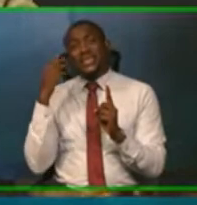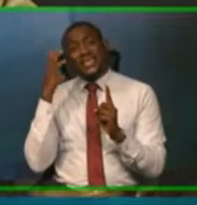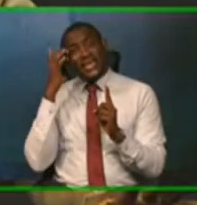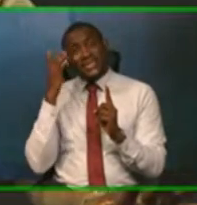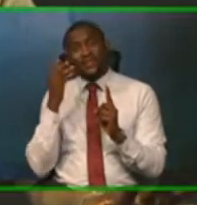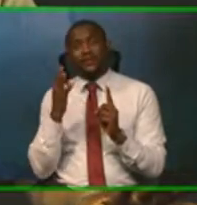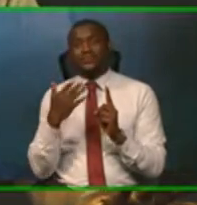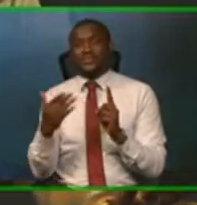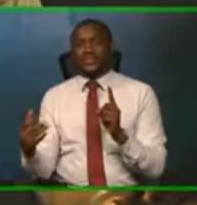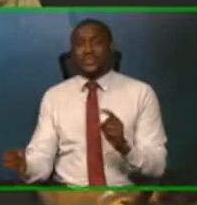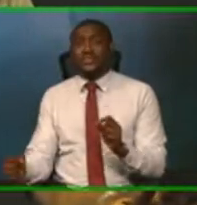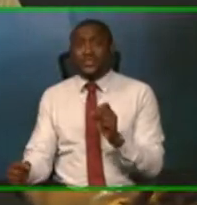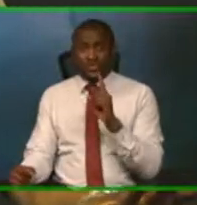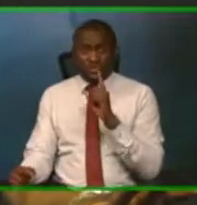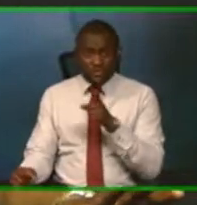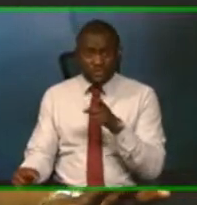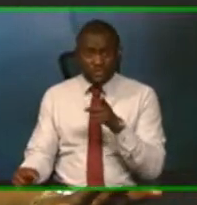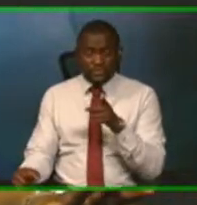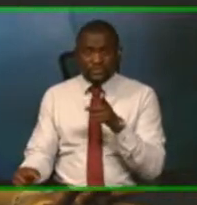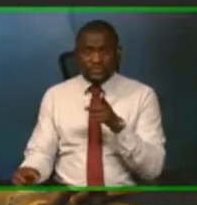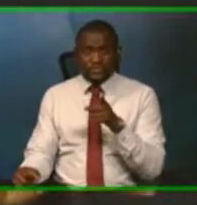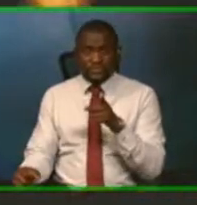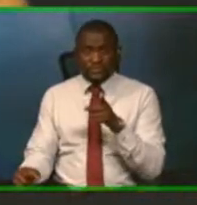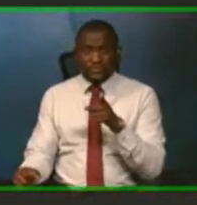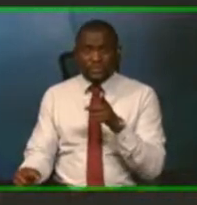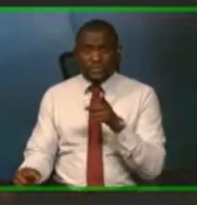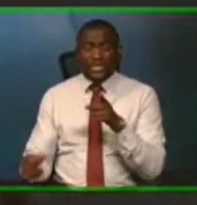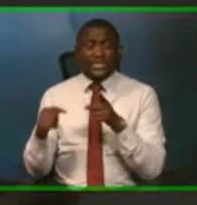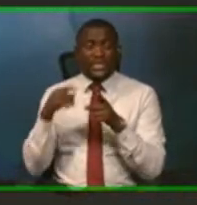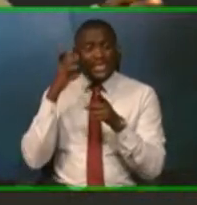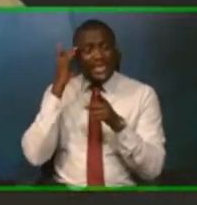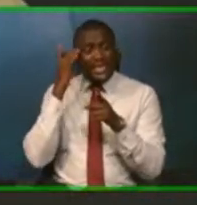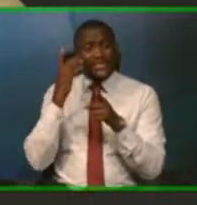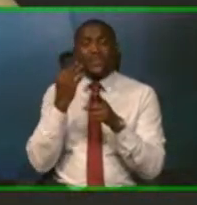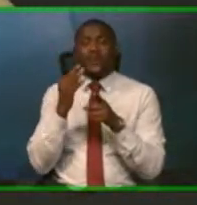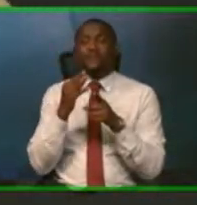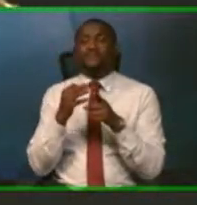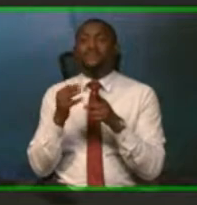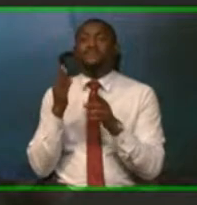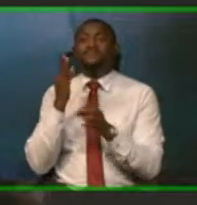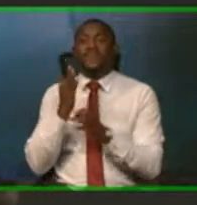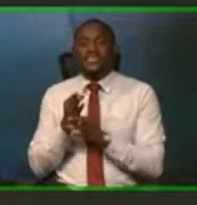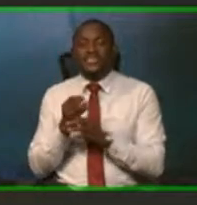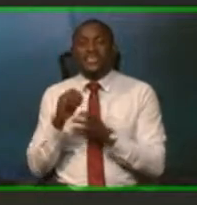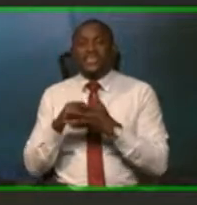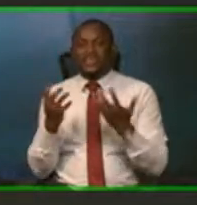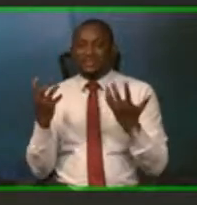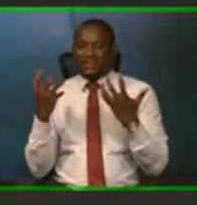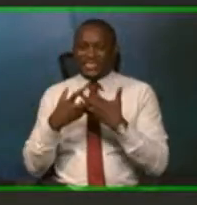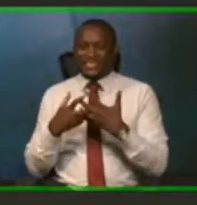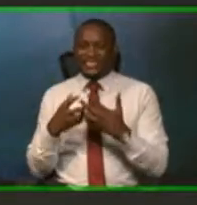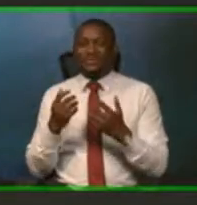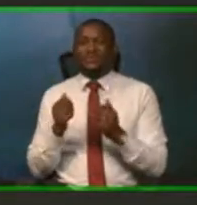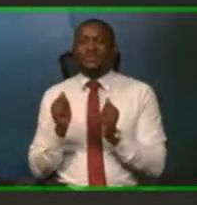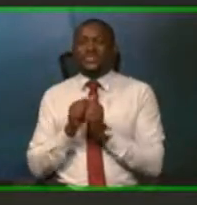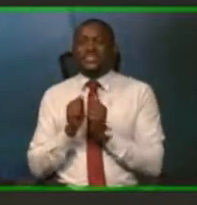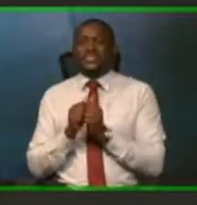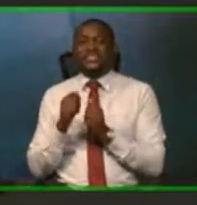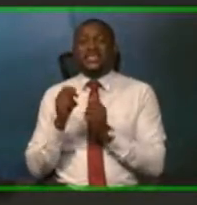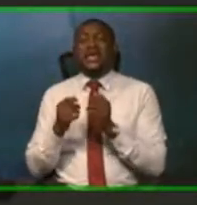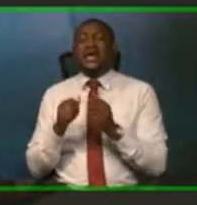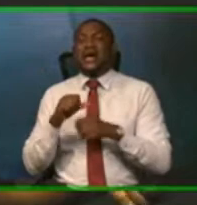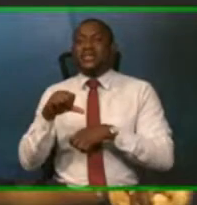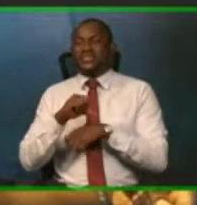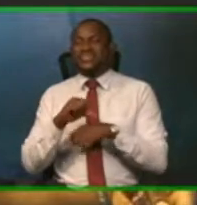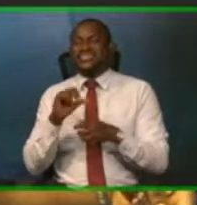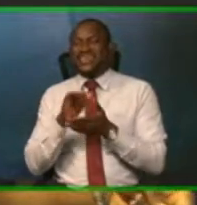true? Yes. The hearing of faith in partnership with the anointing is what would